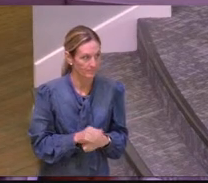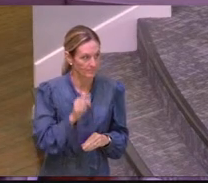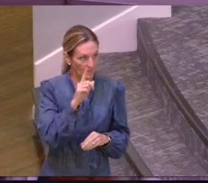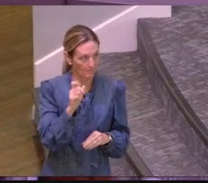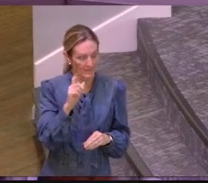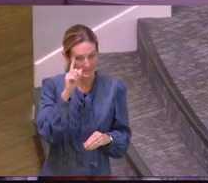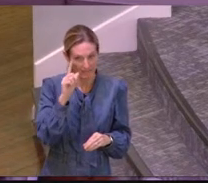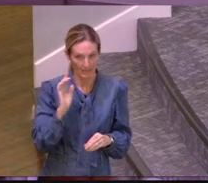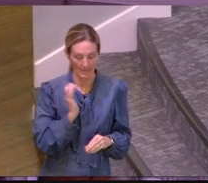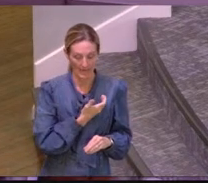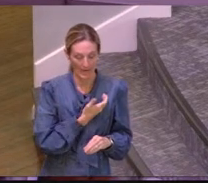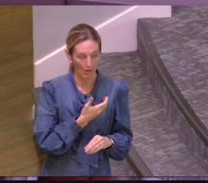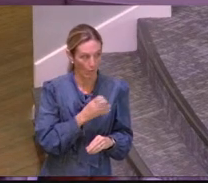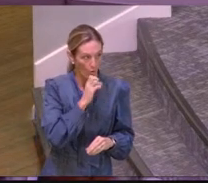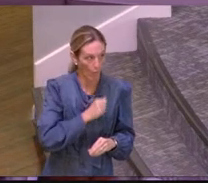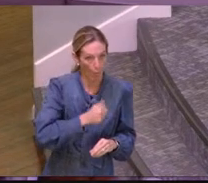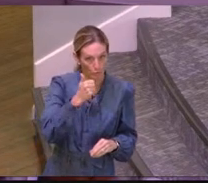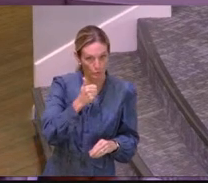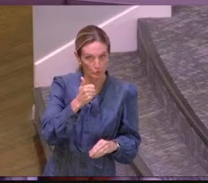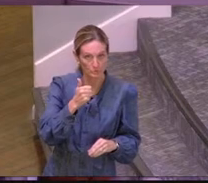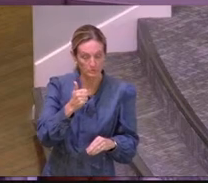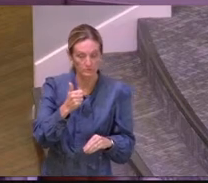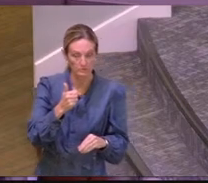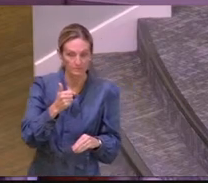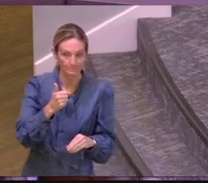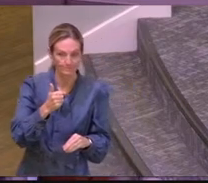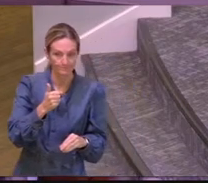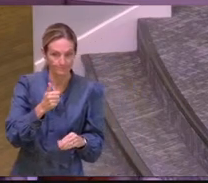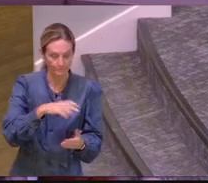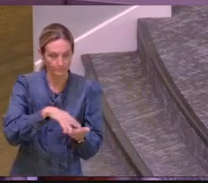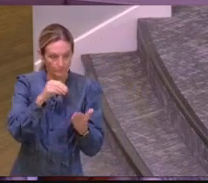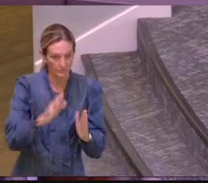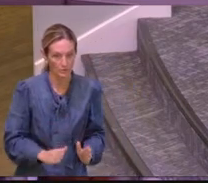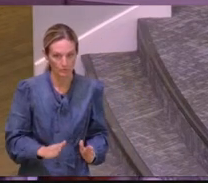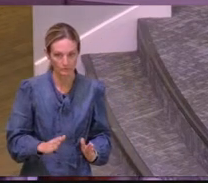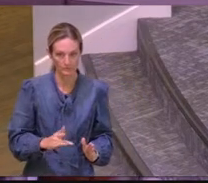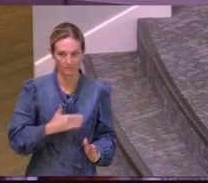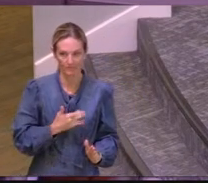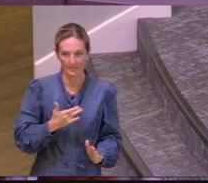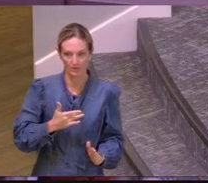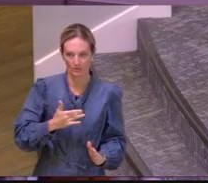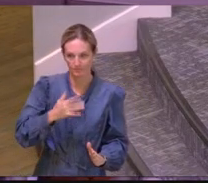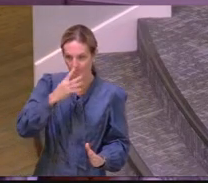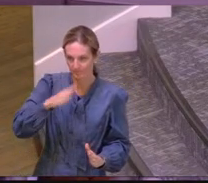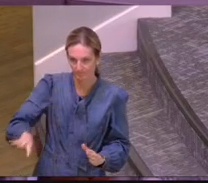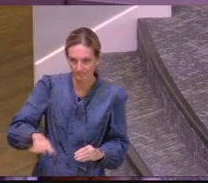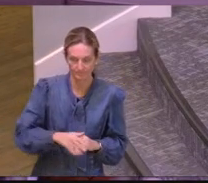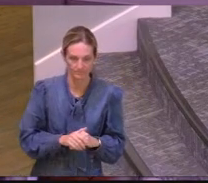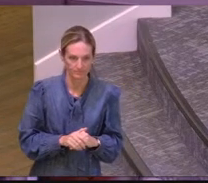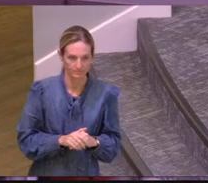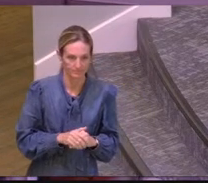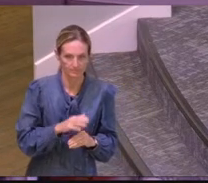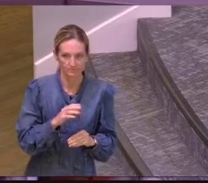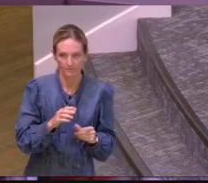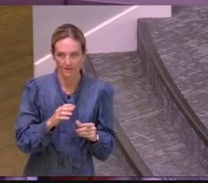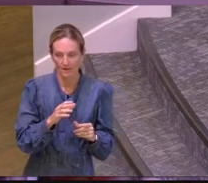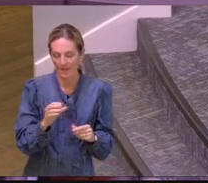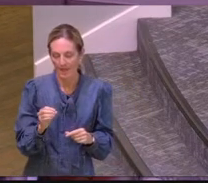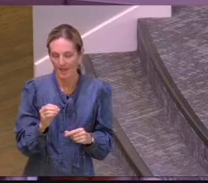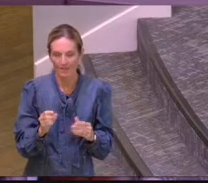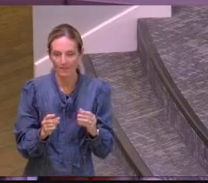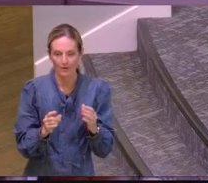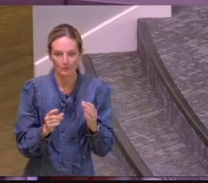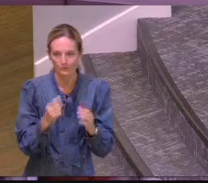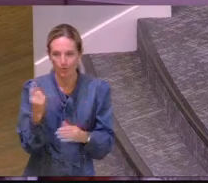our older kids, they get left out. And then there's always that gap after